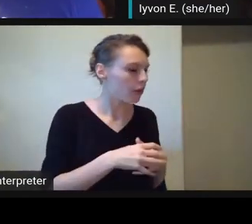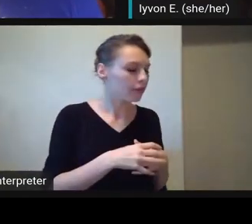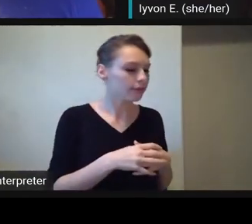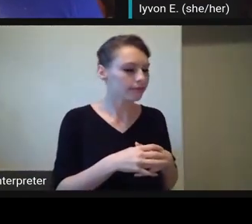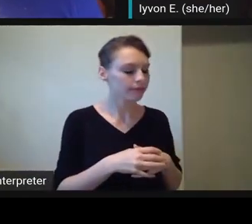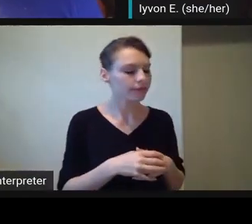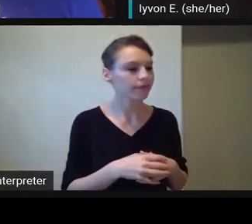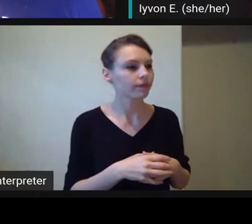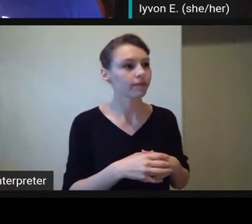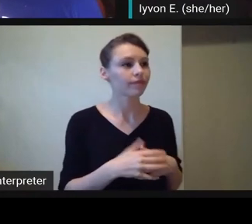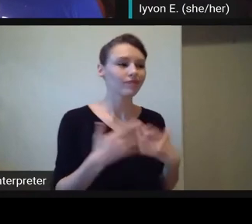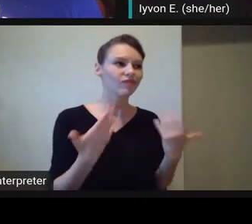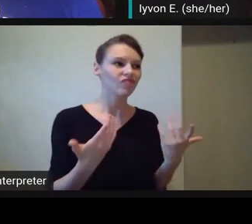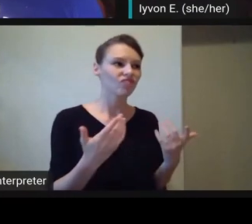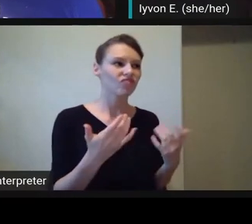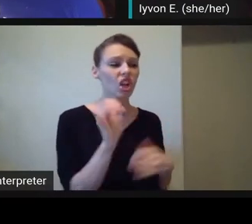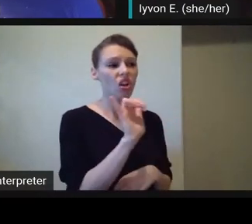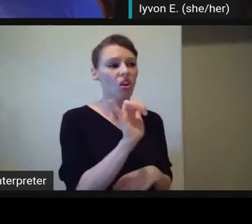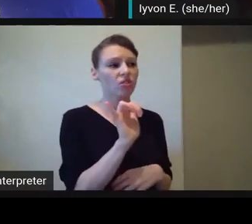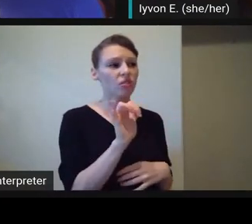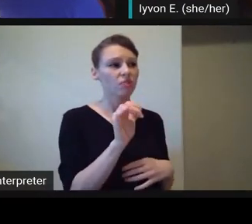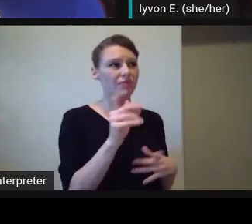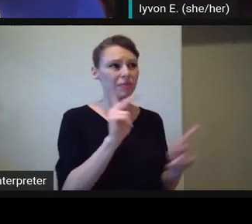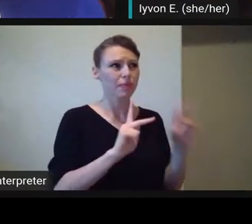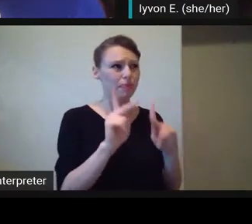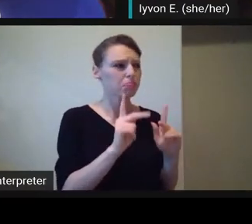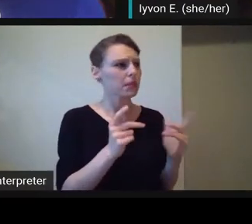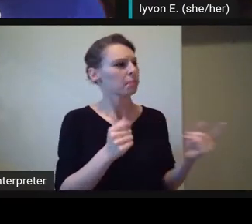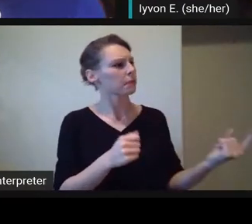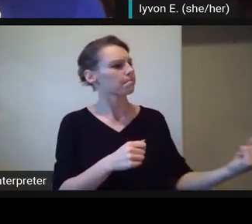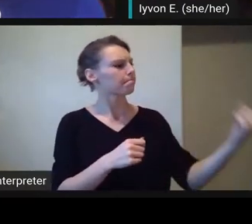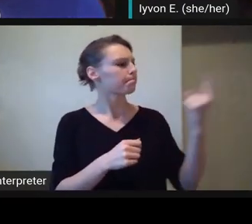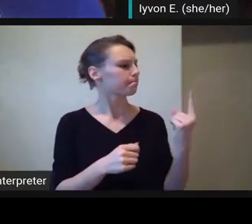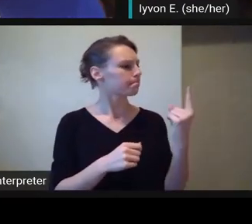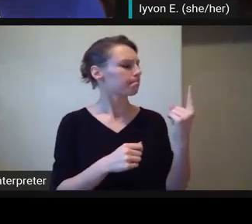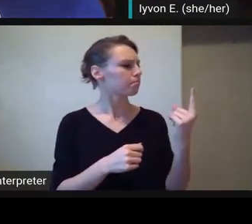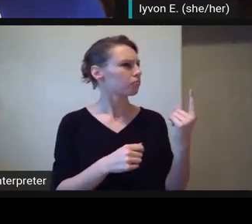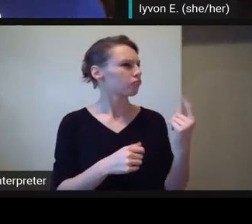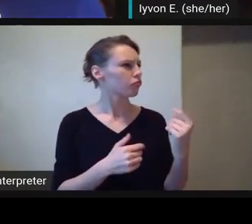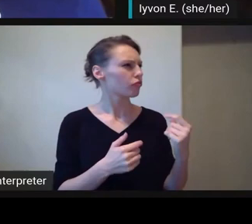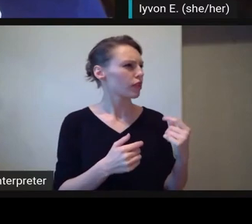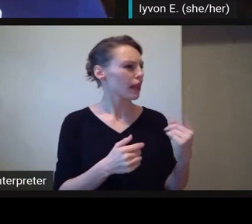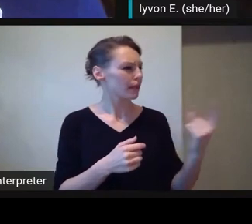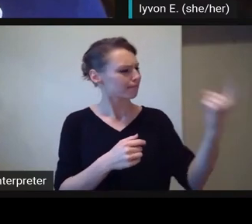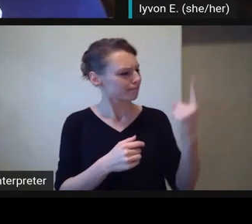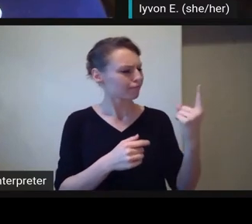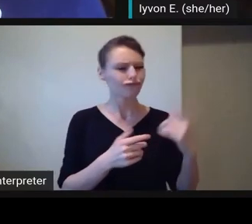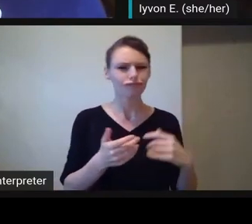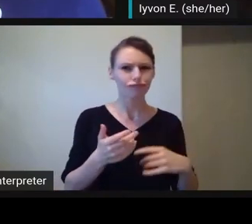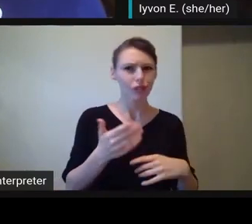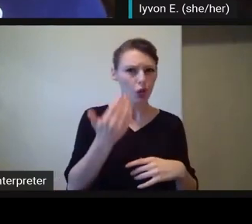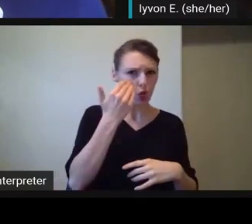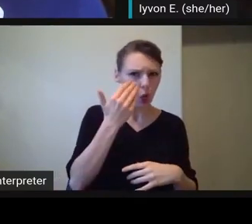you know, if people come to you with a sense of knowing who you are, you know,